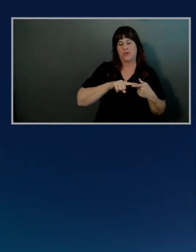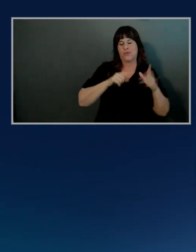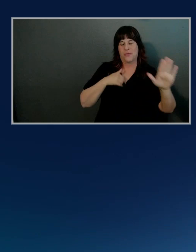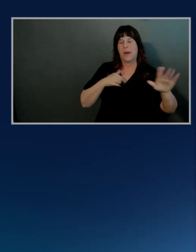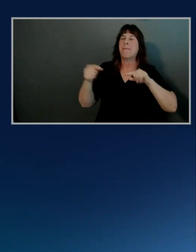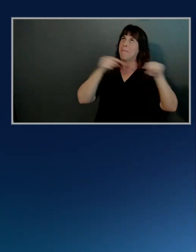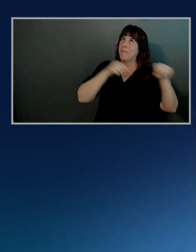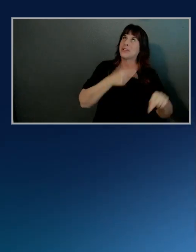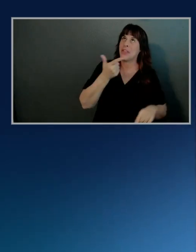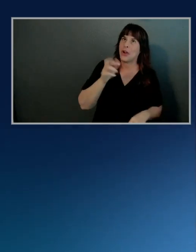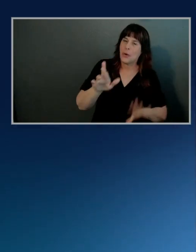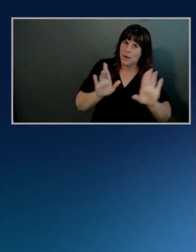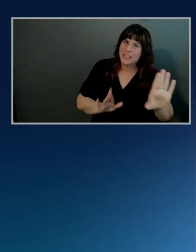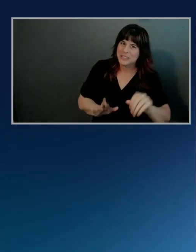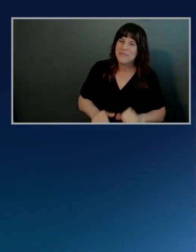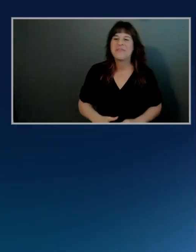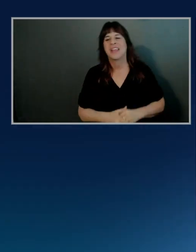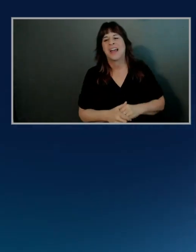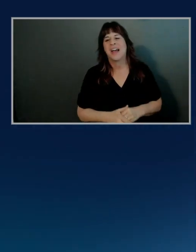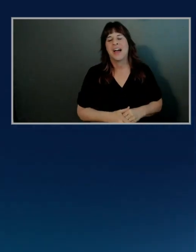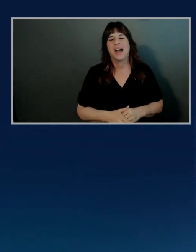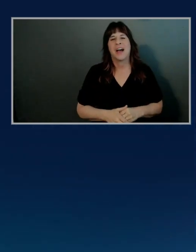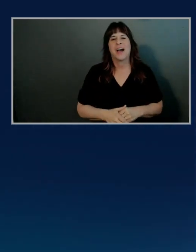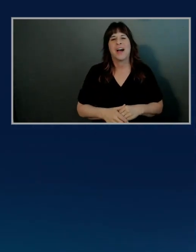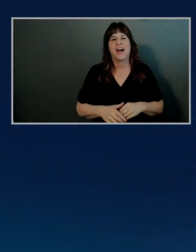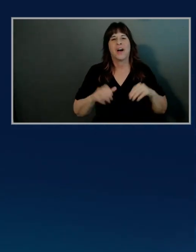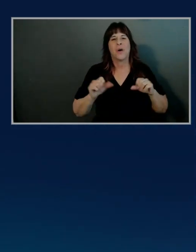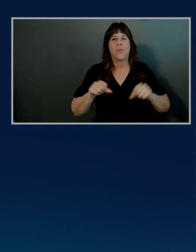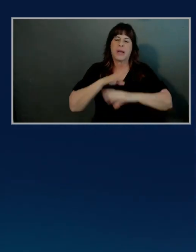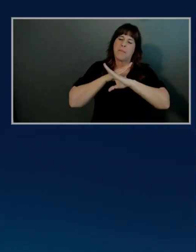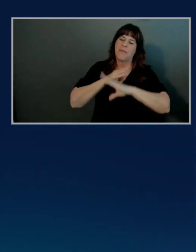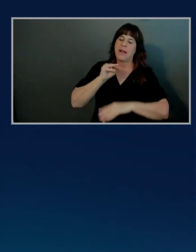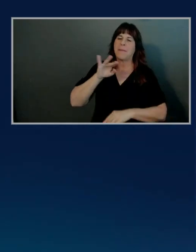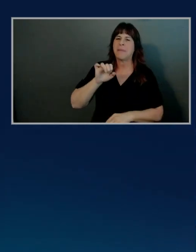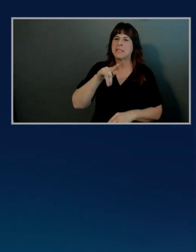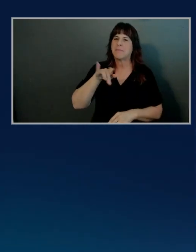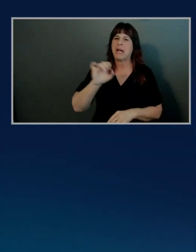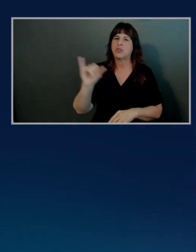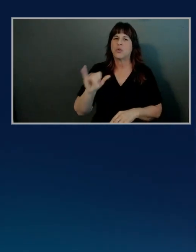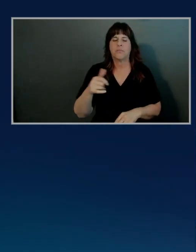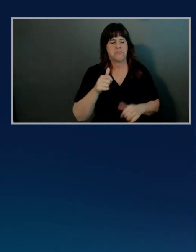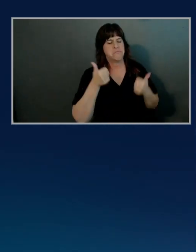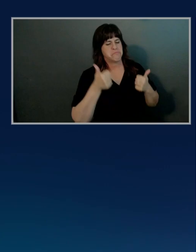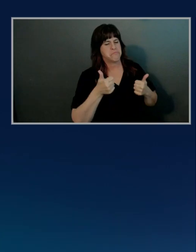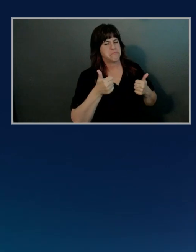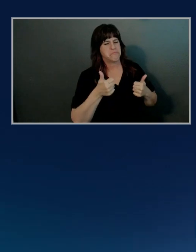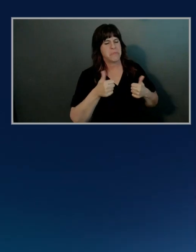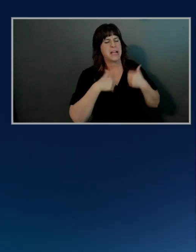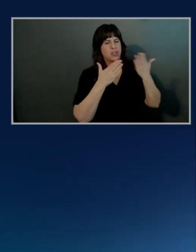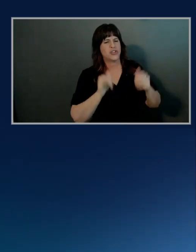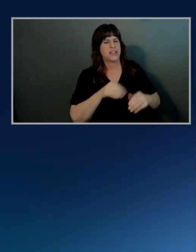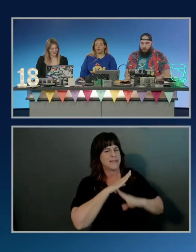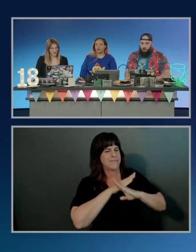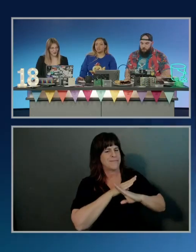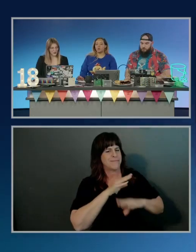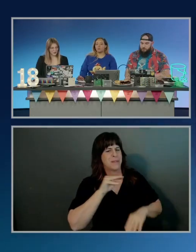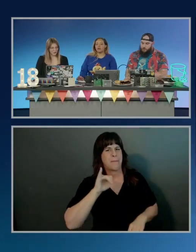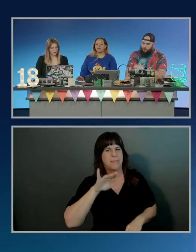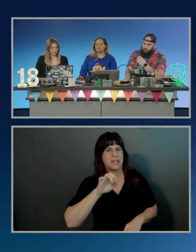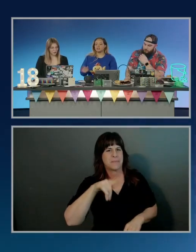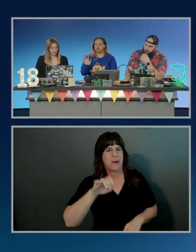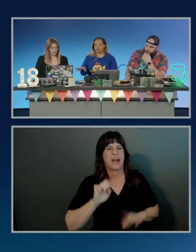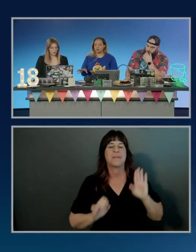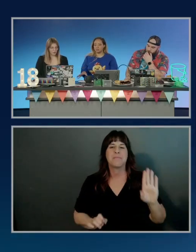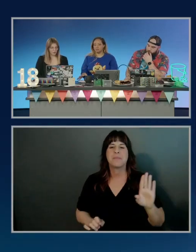here. guardrails, Yeah. actually. We can also prevent mince pies from Mince being pie, mentioned. I would Clearly that actually seems suggest, to be yes, mince pie is should be highly done. important to Okay. you. So